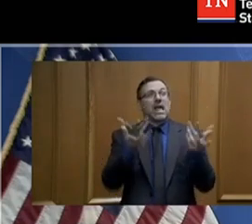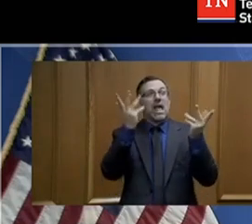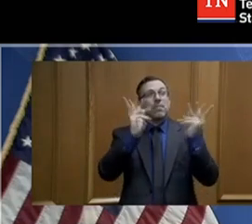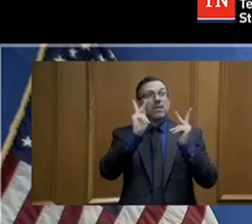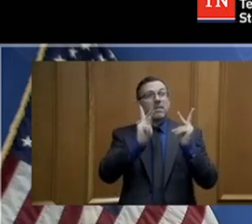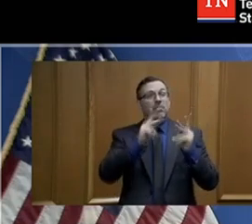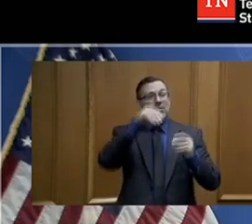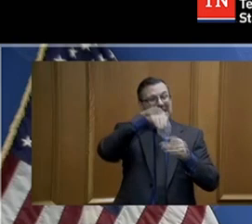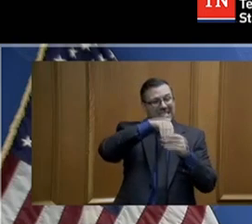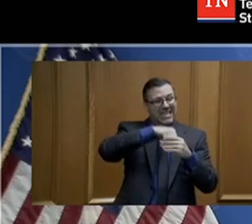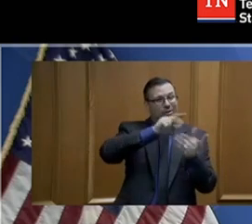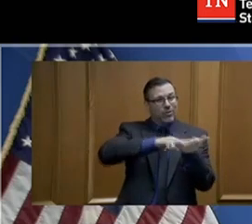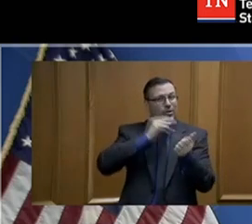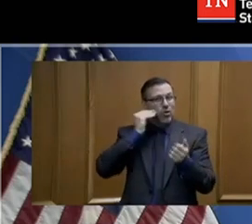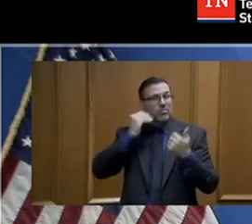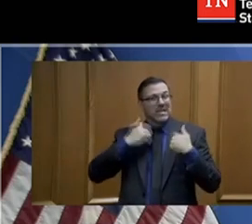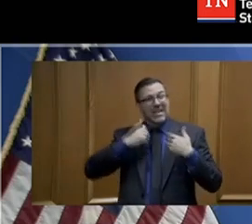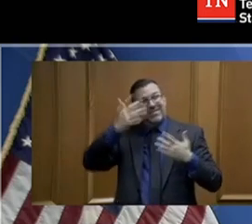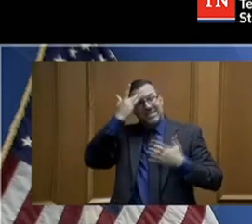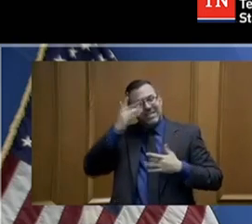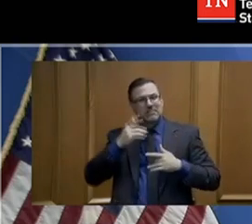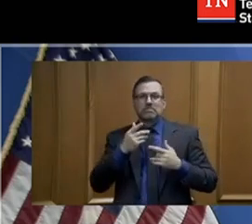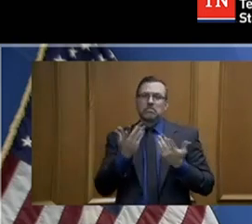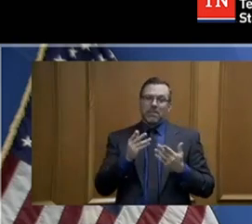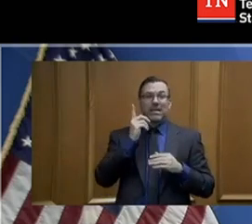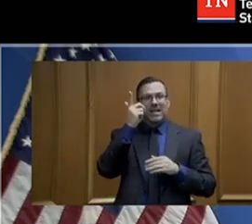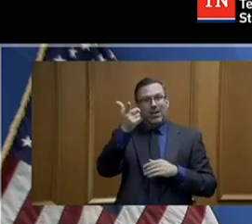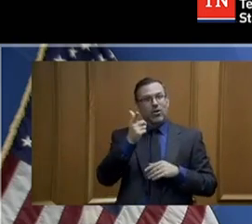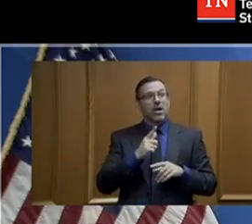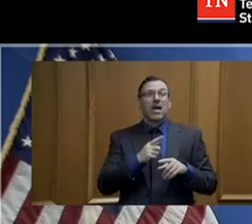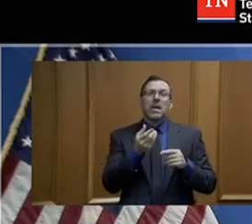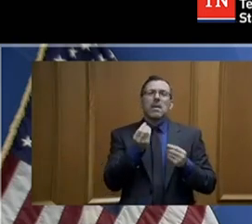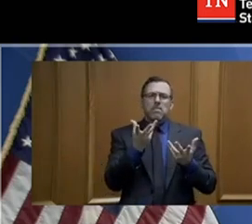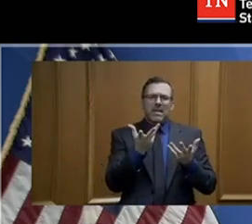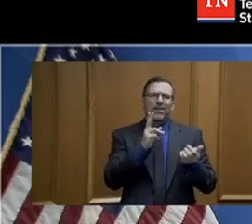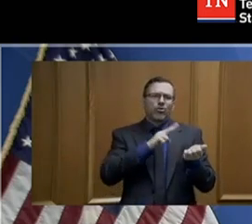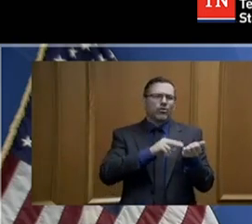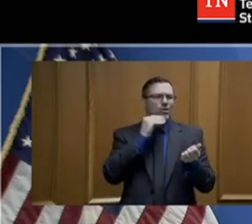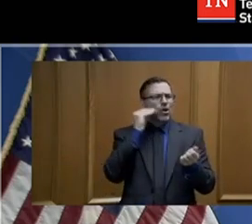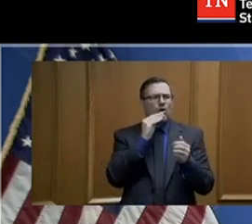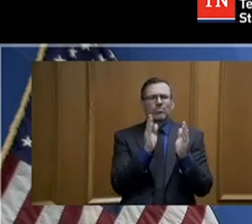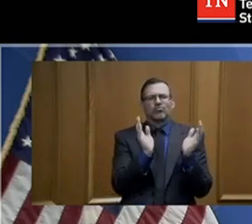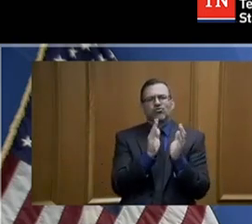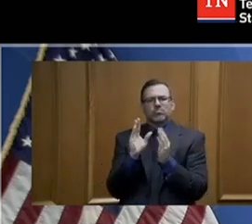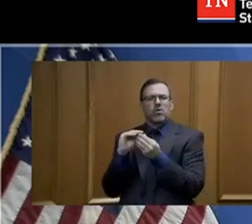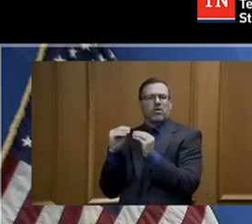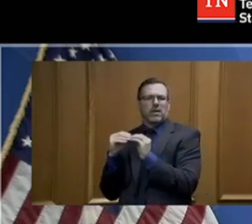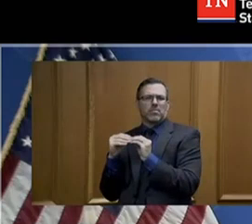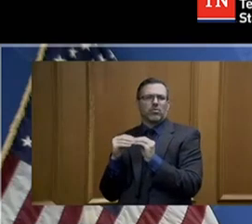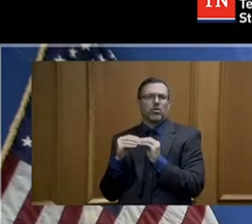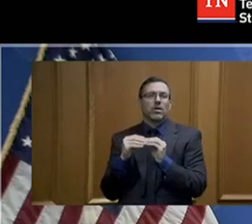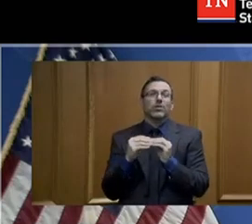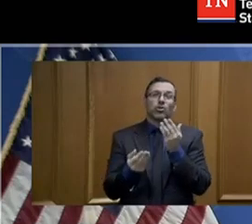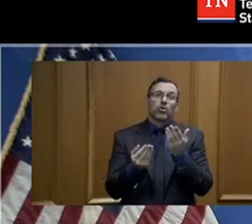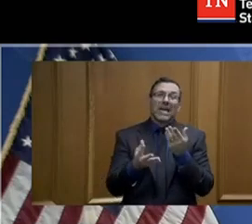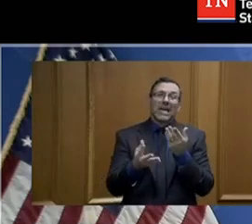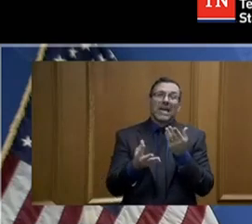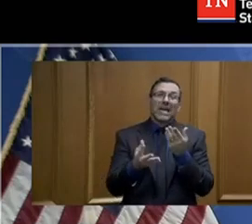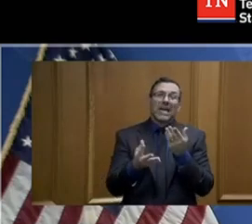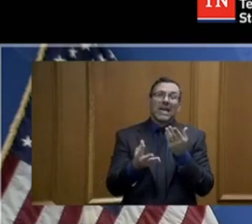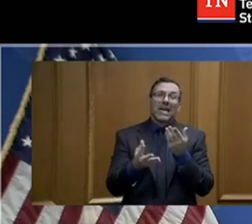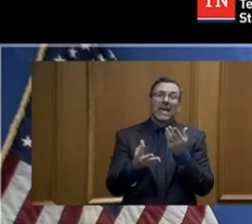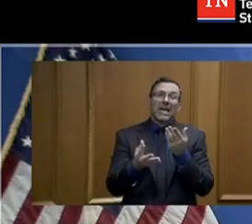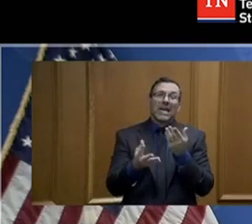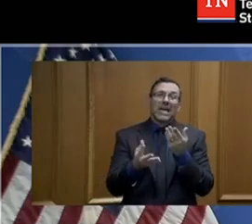re-identification risk. Many of these facilities have a very small number, and it's in staff and or residents, not just necessarily residents.